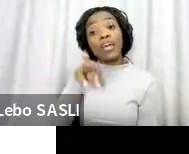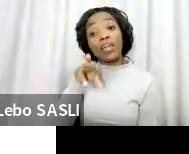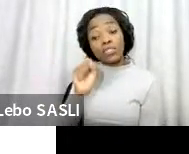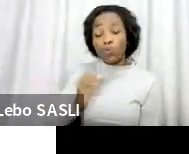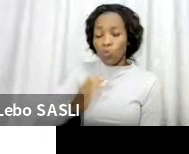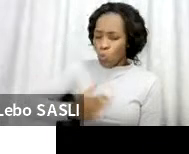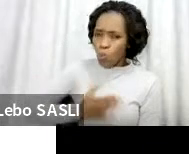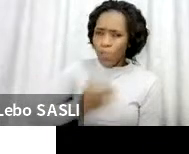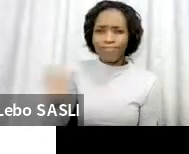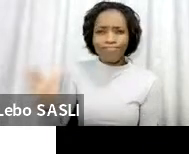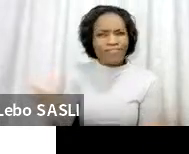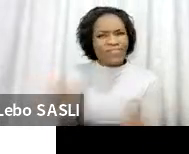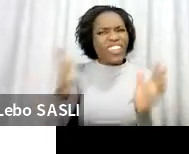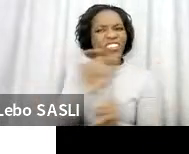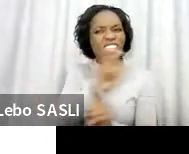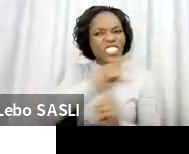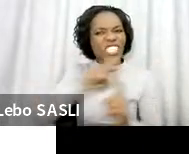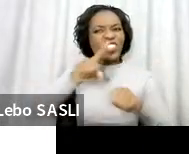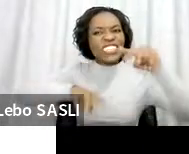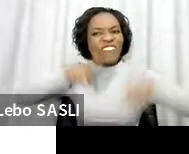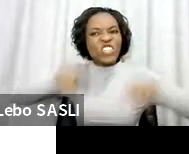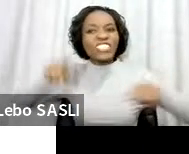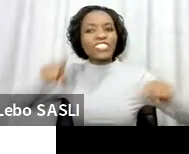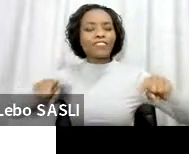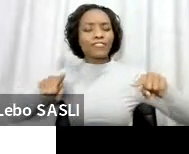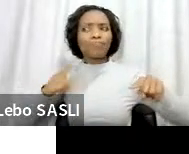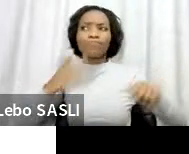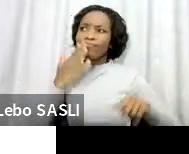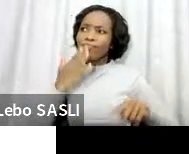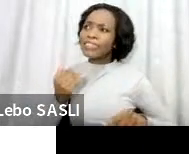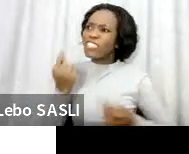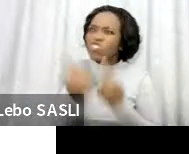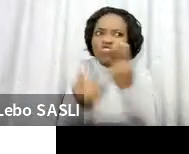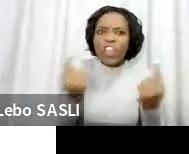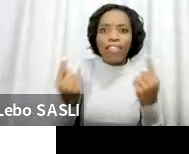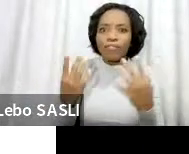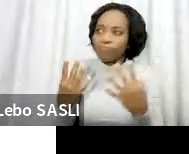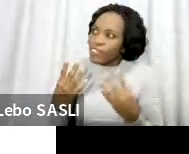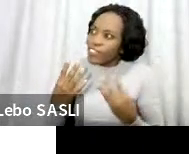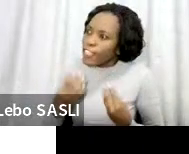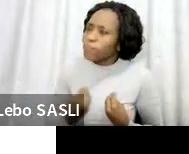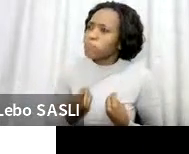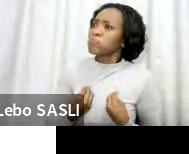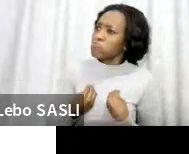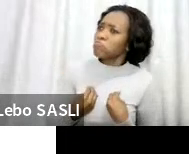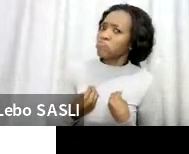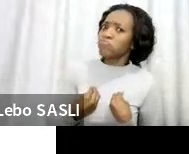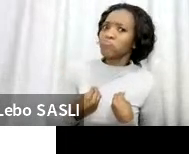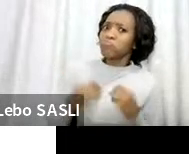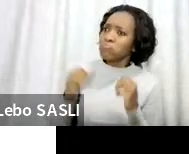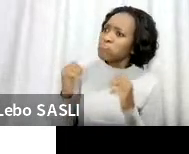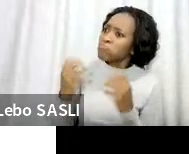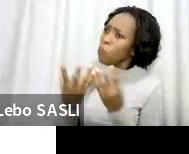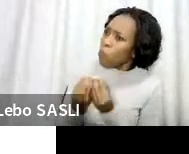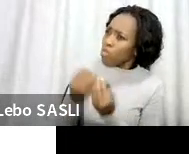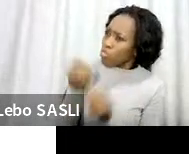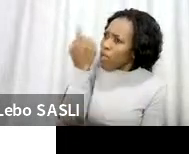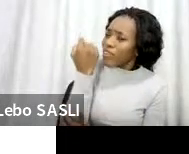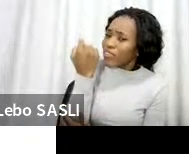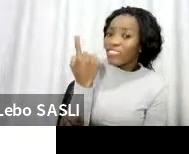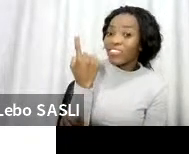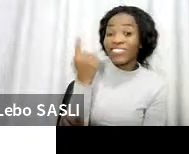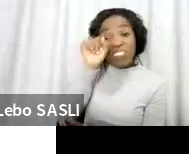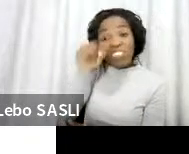Let's embrace and let's be able to tolerate each other. Yes, we are different, and that